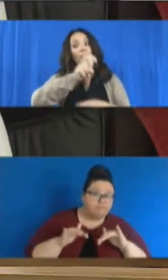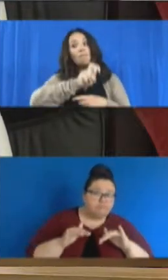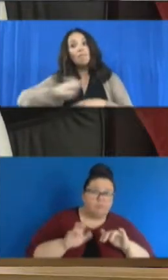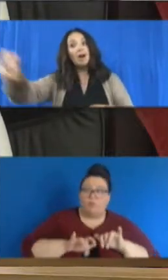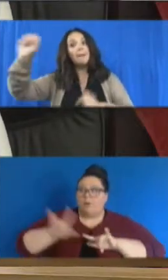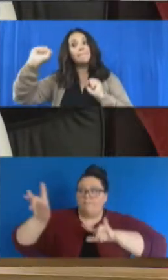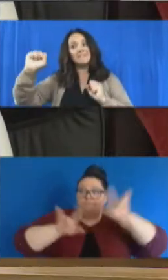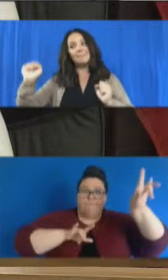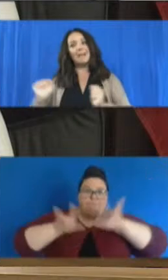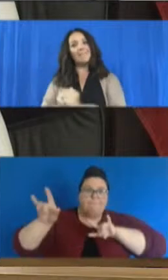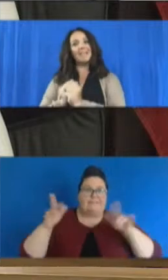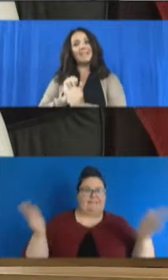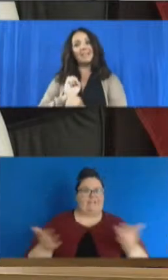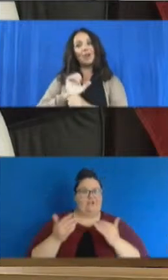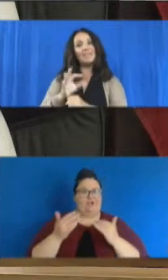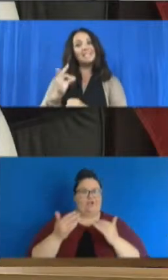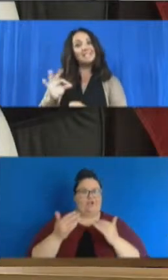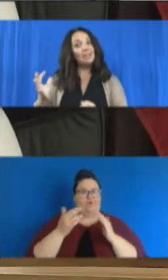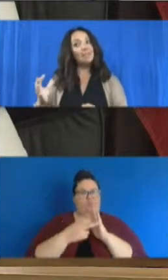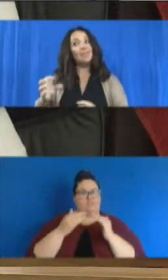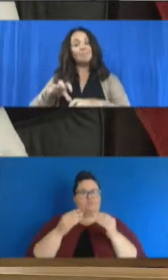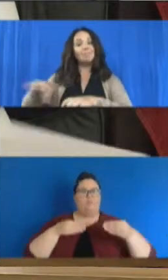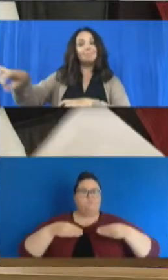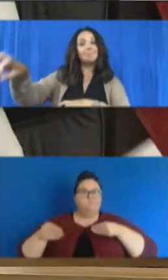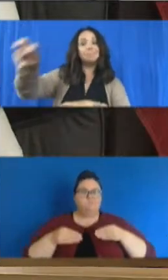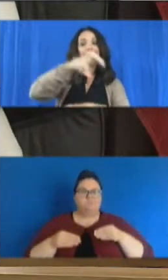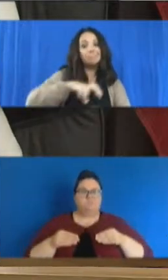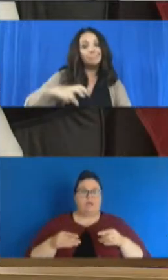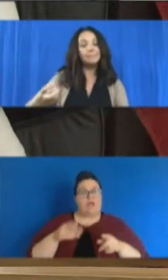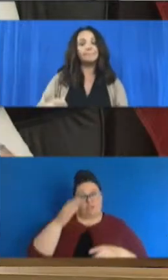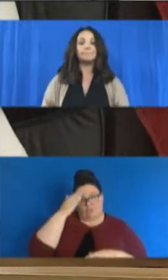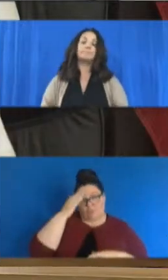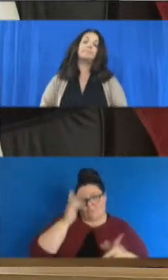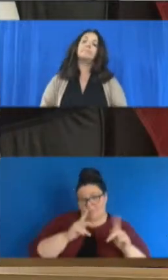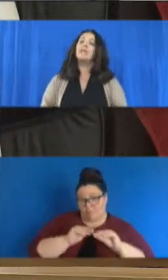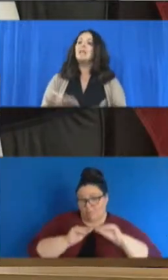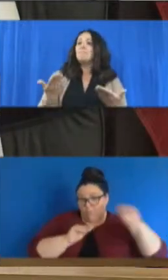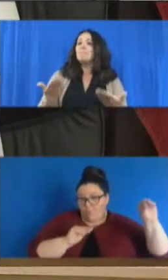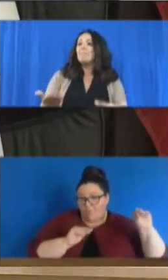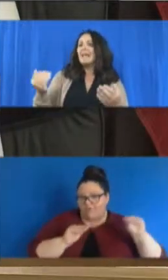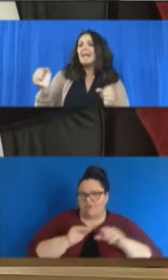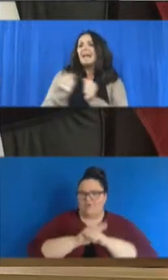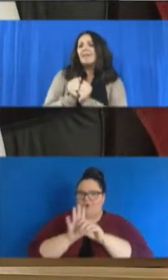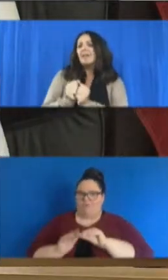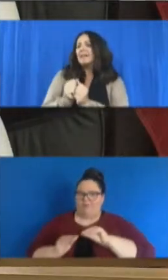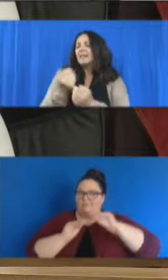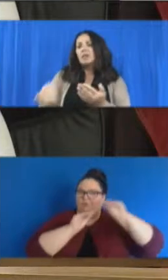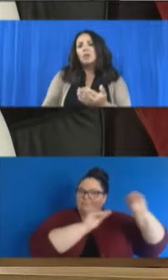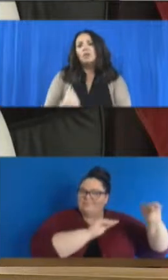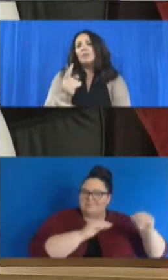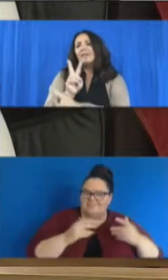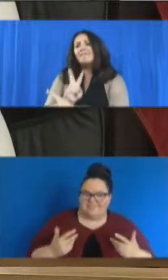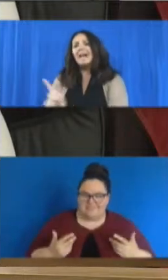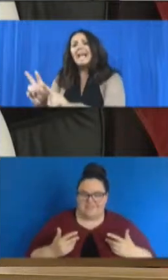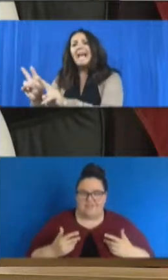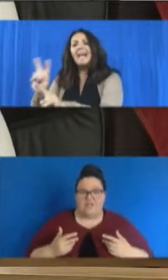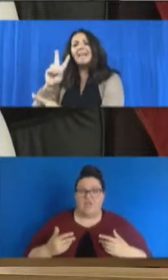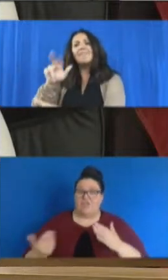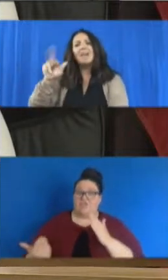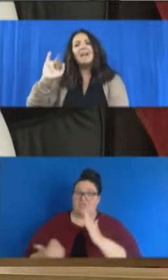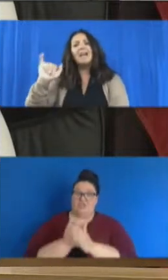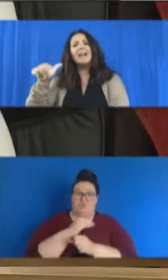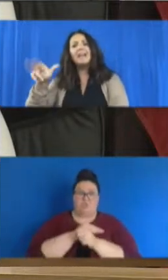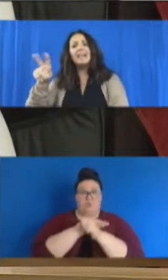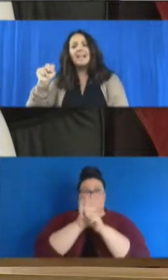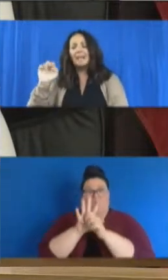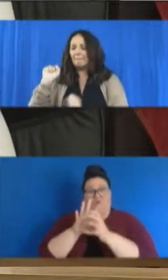prendre connaissance des règles que vous devez respecter lorsque vous serez arrivé à destination. Je vous recommande fortement